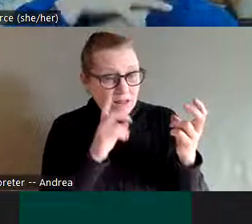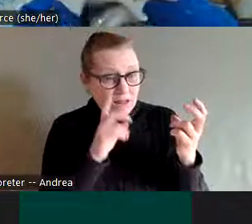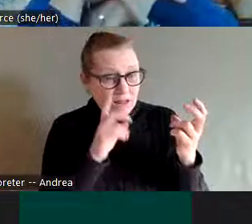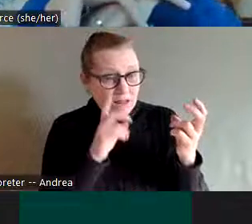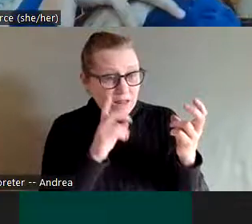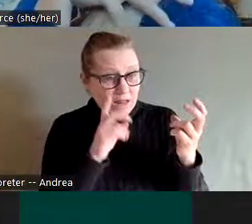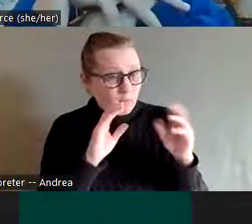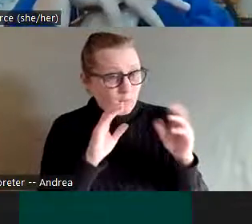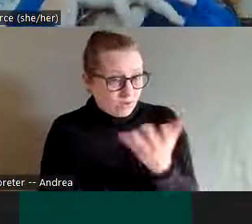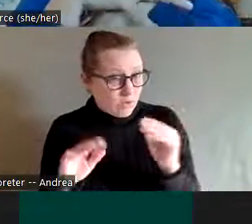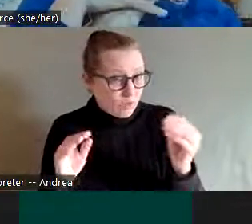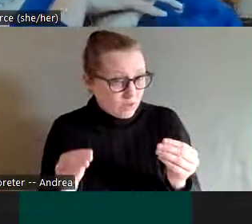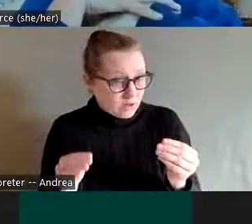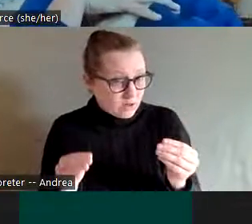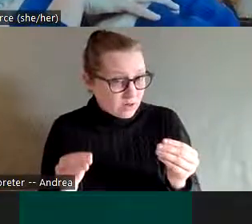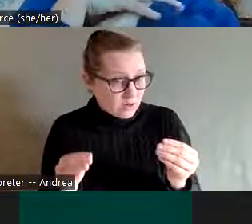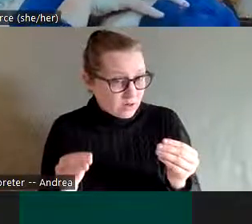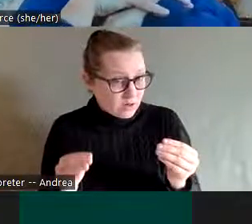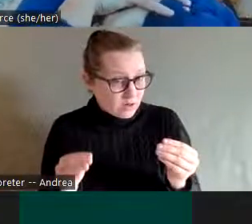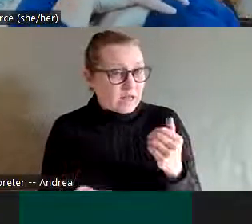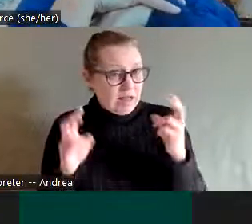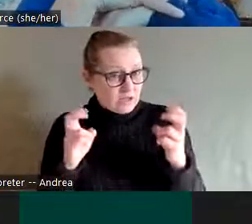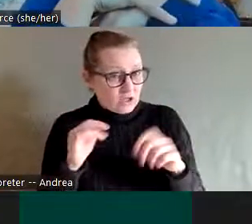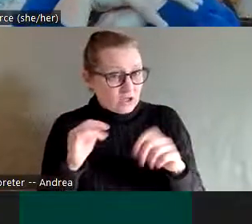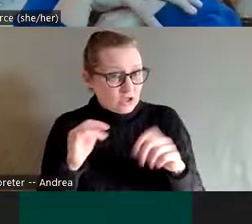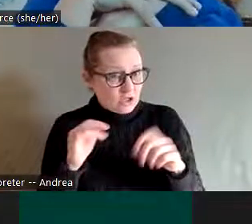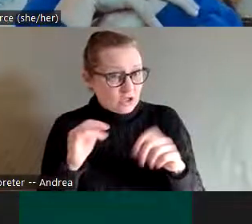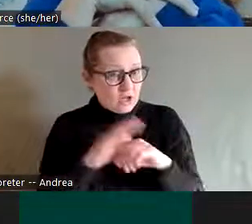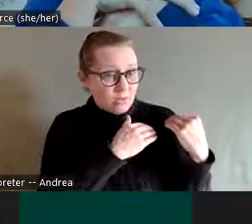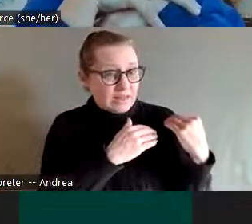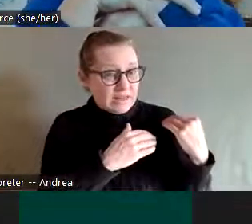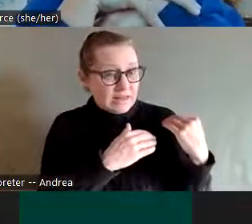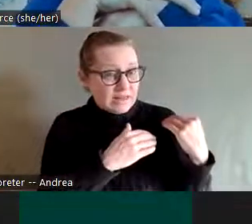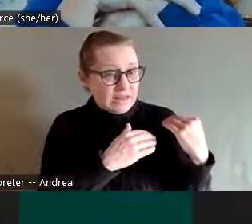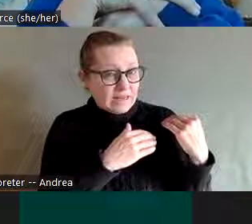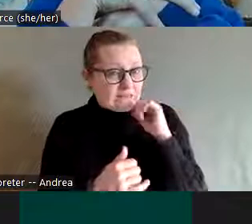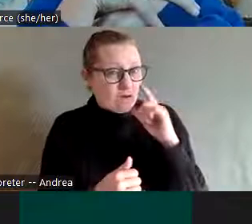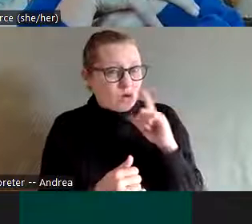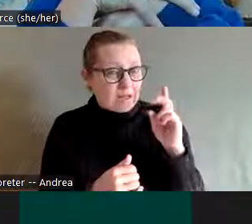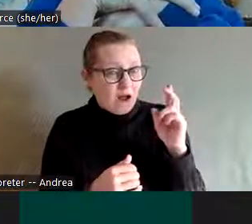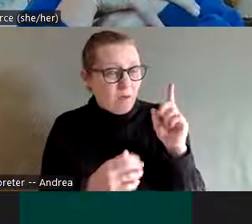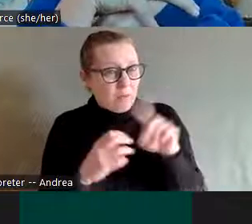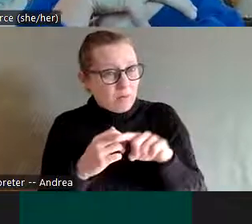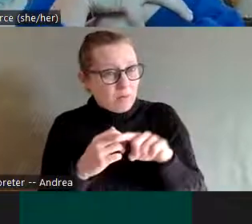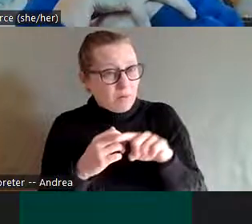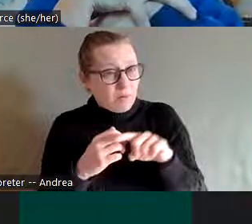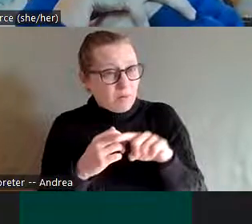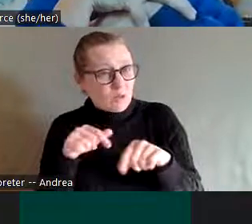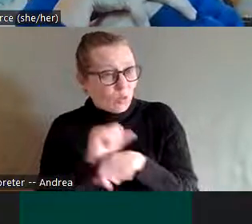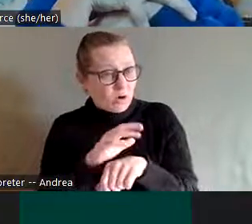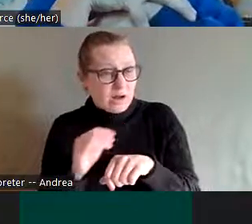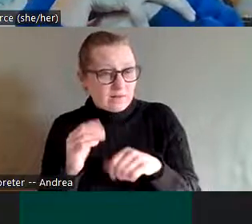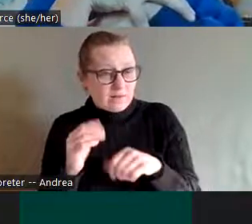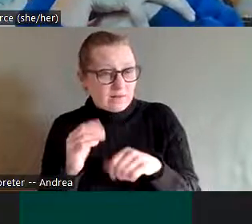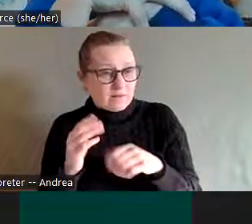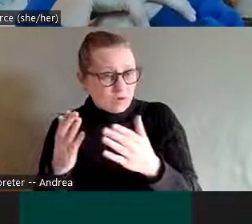your organizations, issues of police accountability, as long as it's not really related to the work and the proposals and the